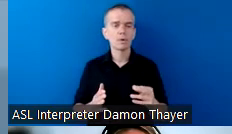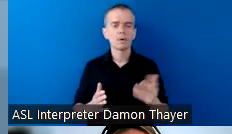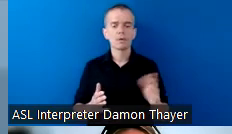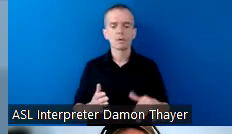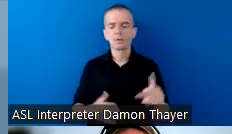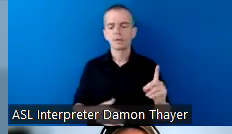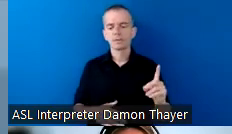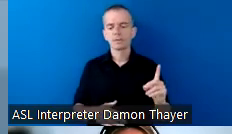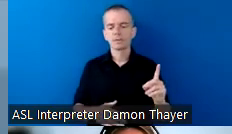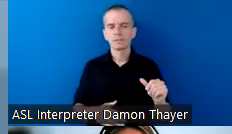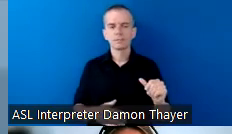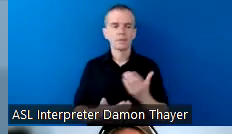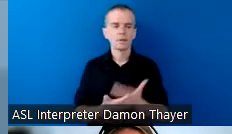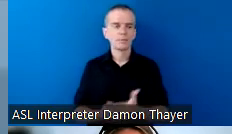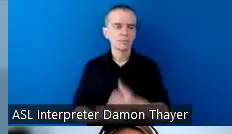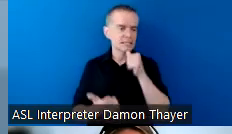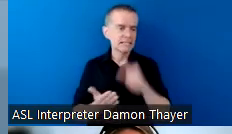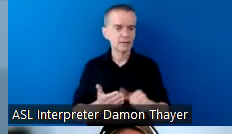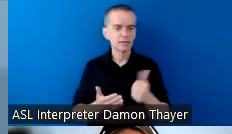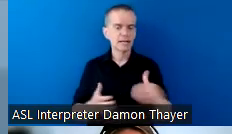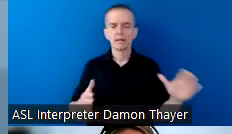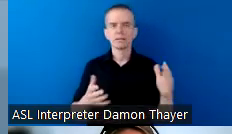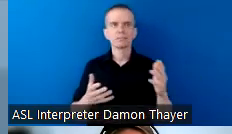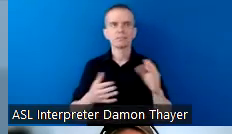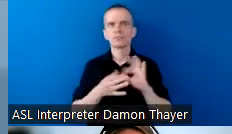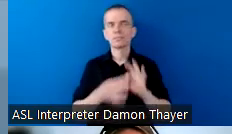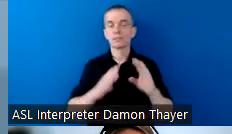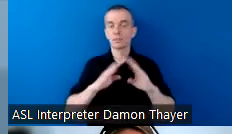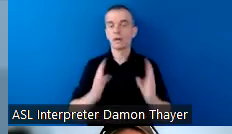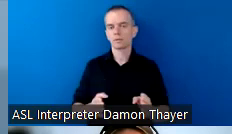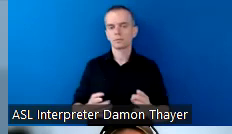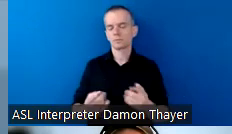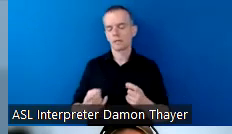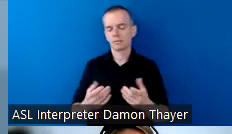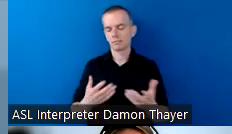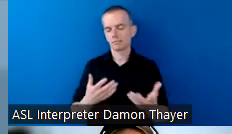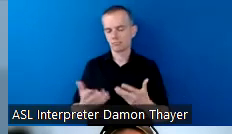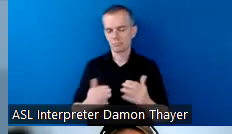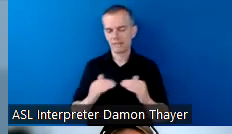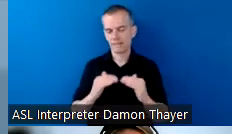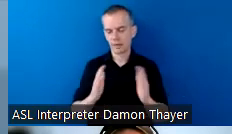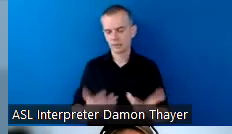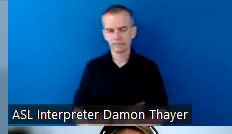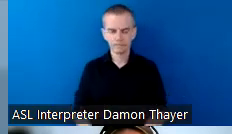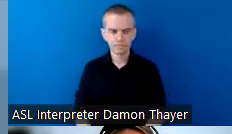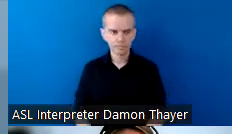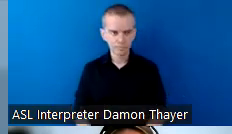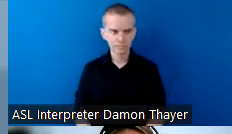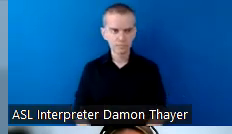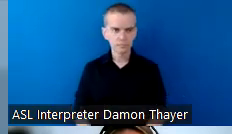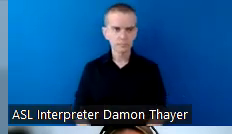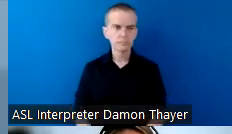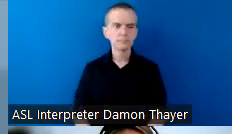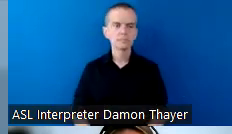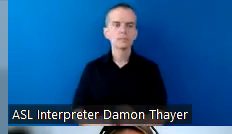disability confirmation letters or anything related to housing and fair housing. And we promote